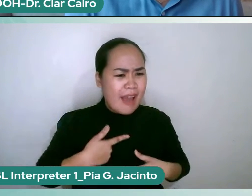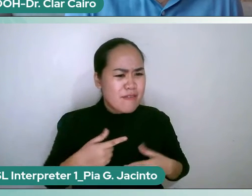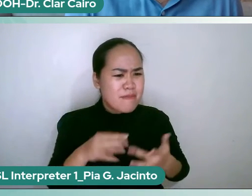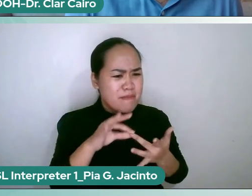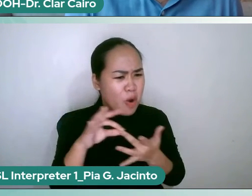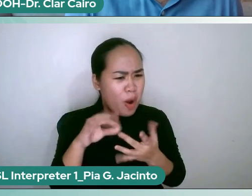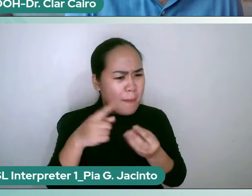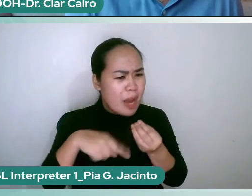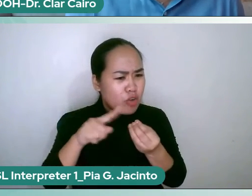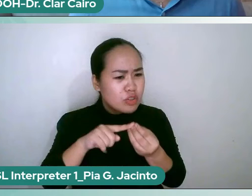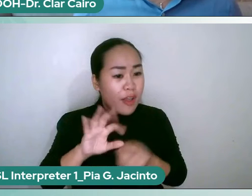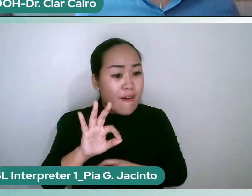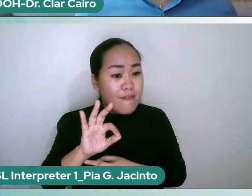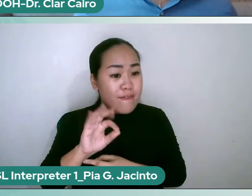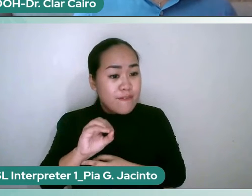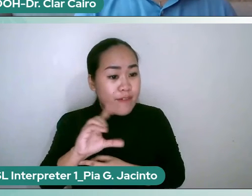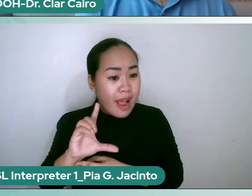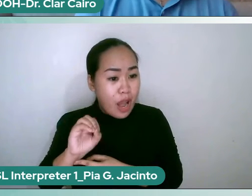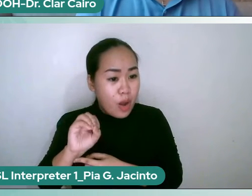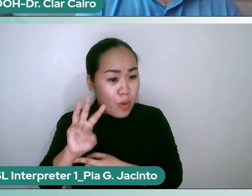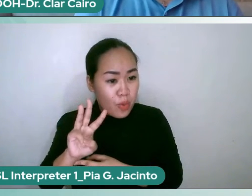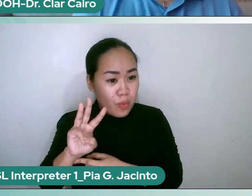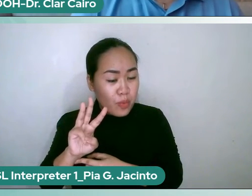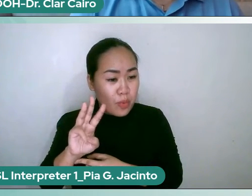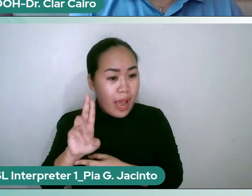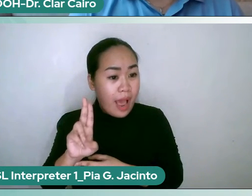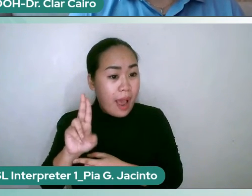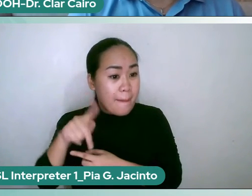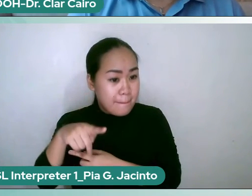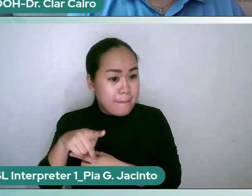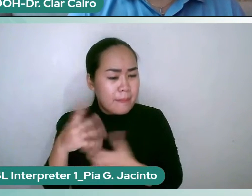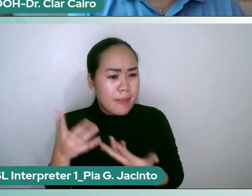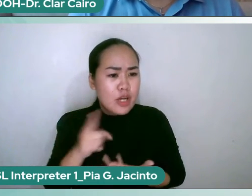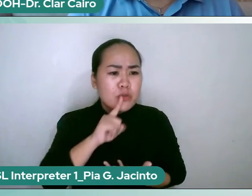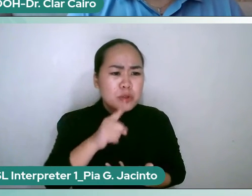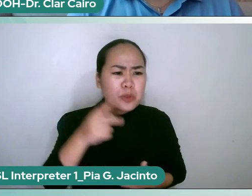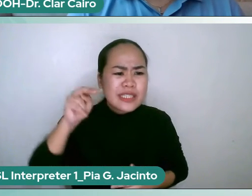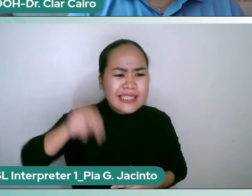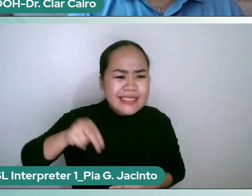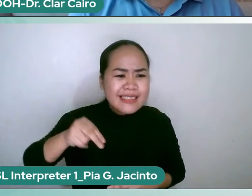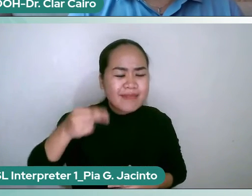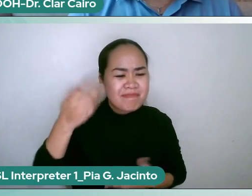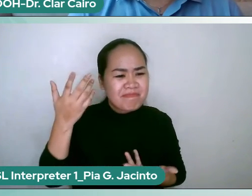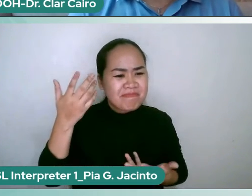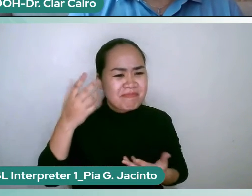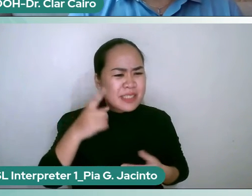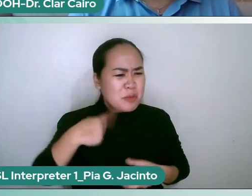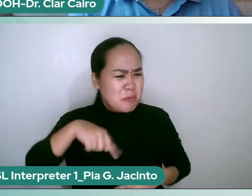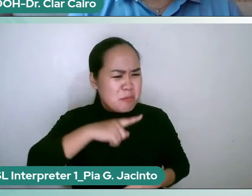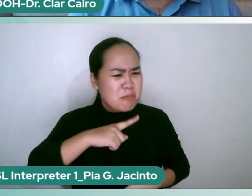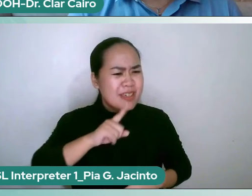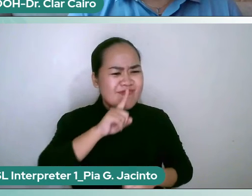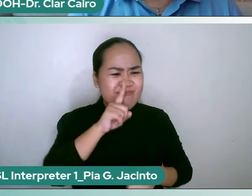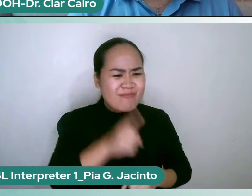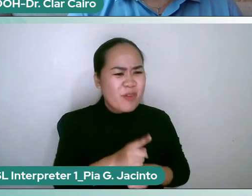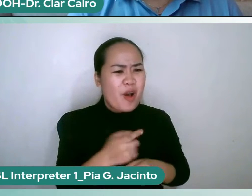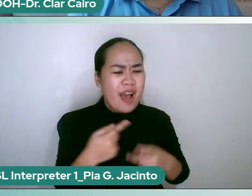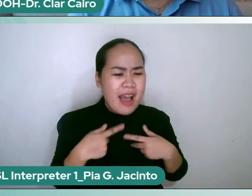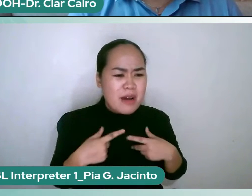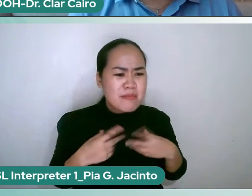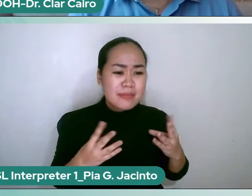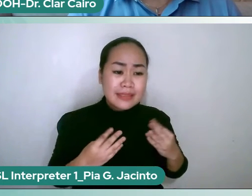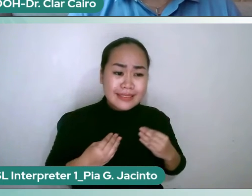follow up and making sure that when we recall them, that they actually are reassured around receiving